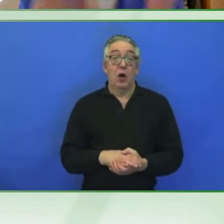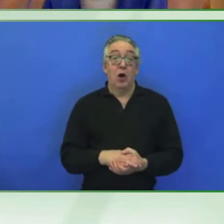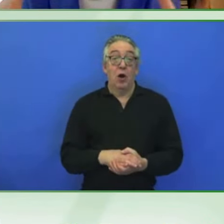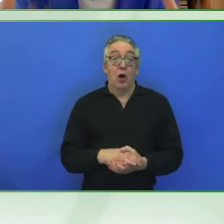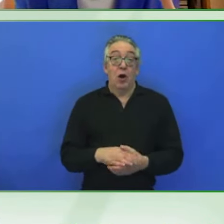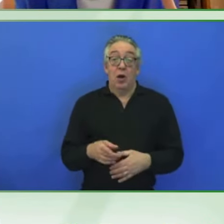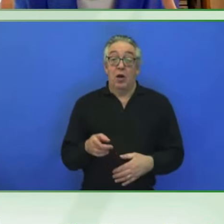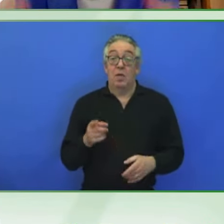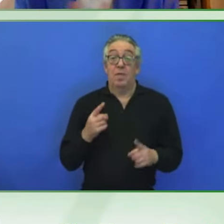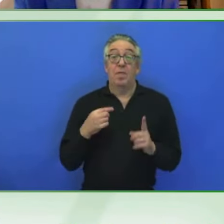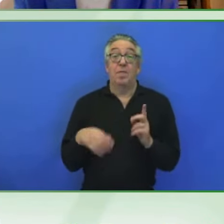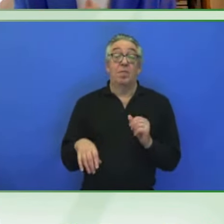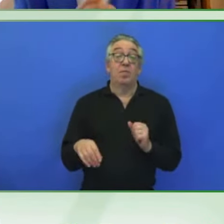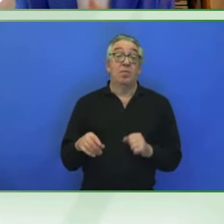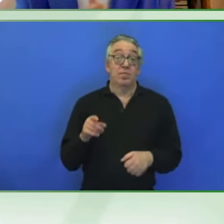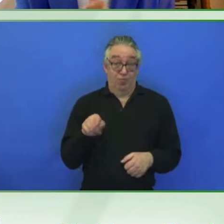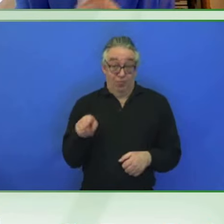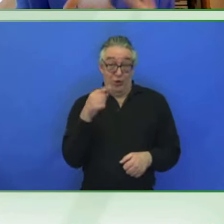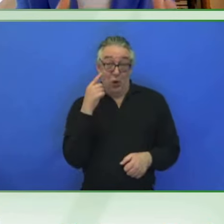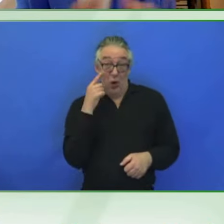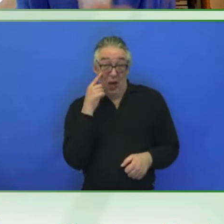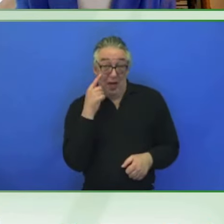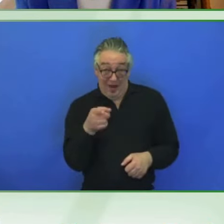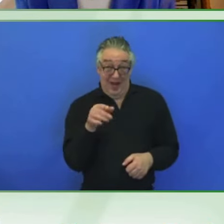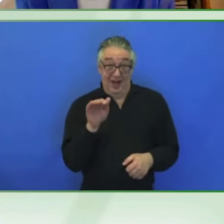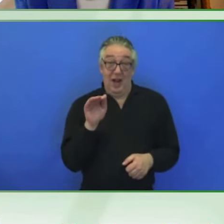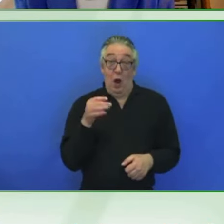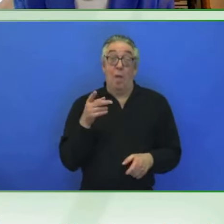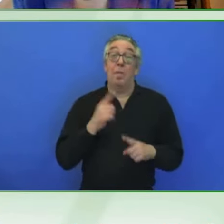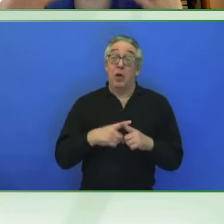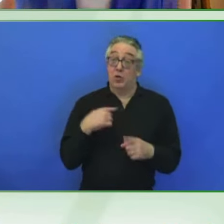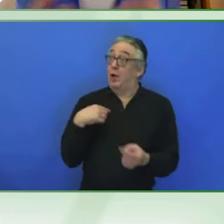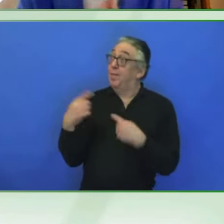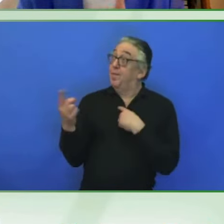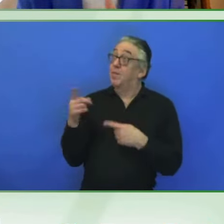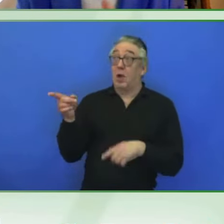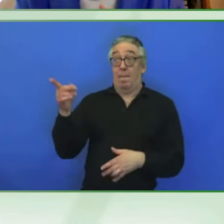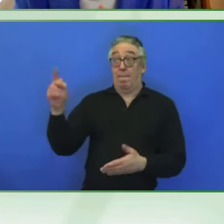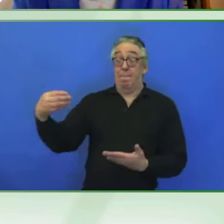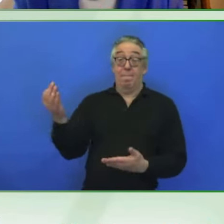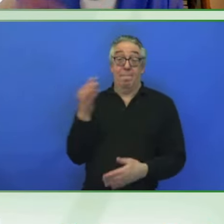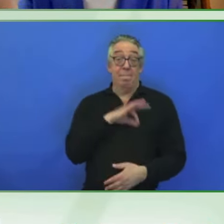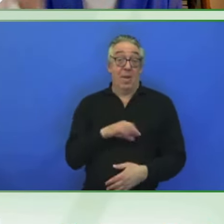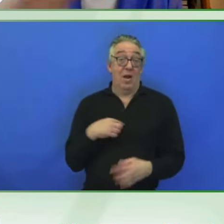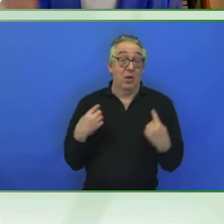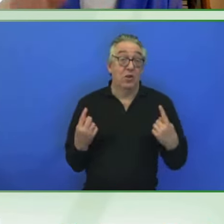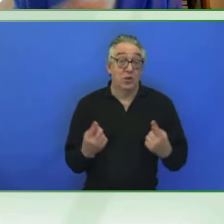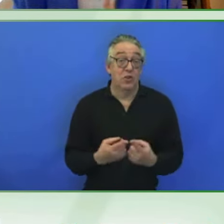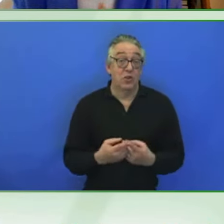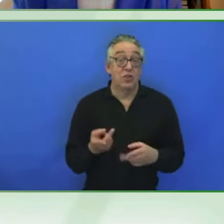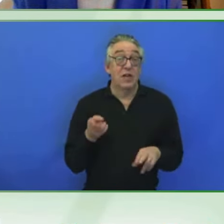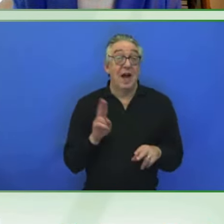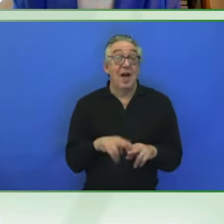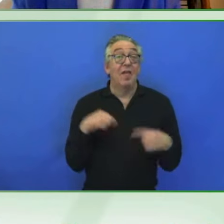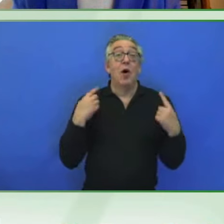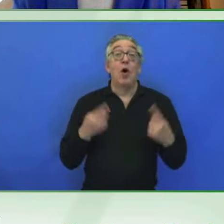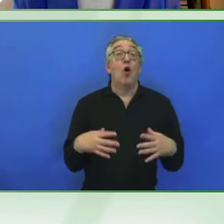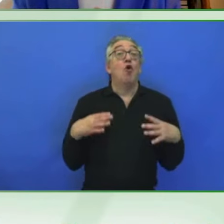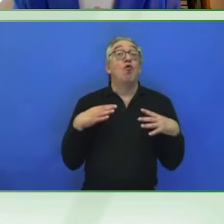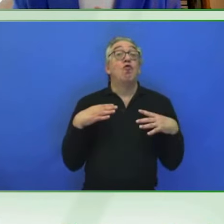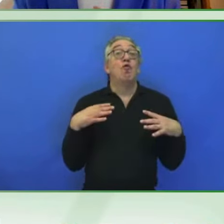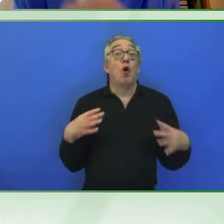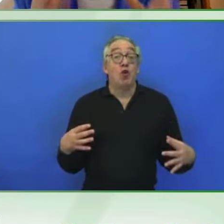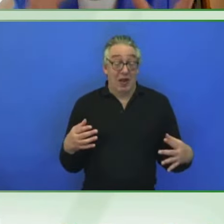time studying the stuff. And also we were constructive, but we also accepted their rationale when